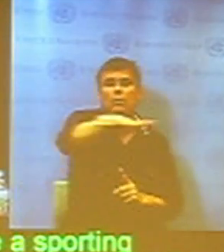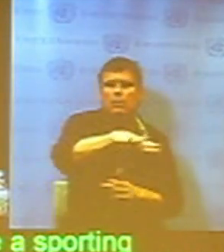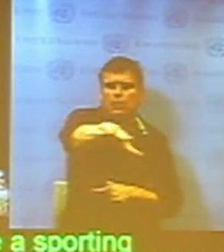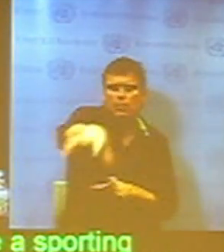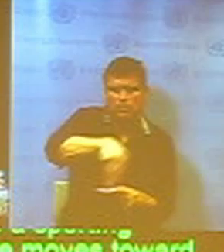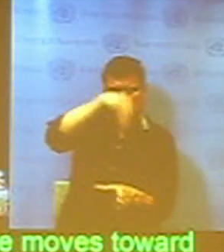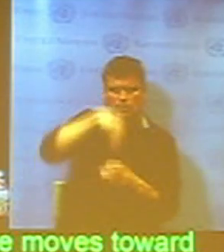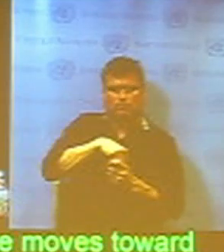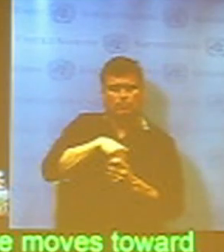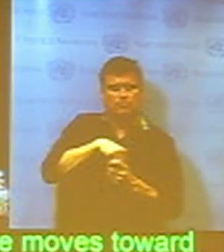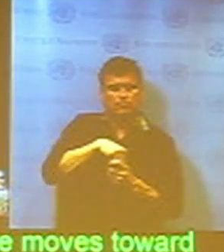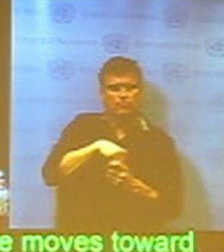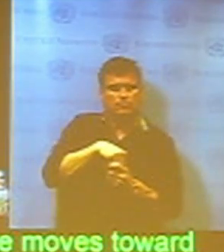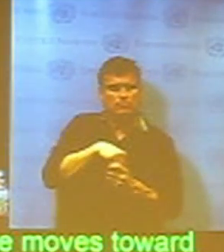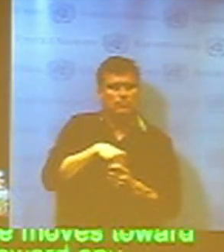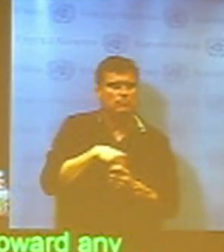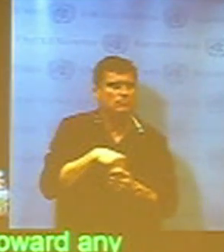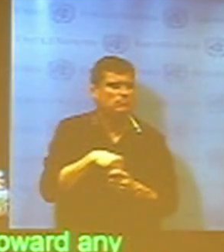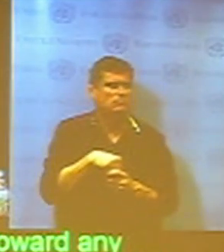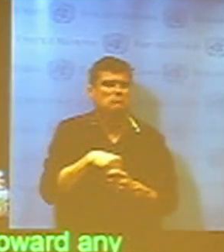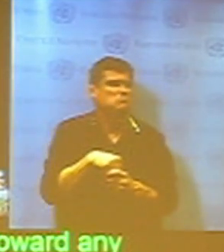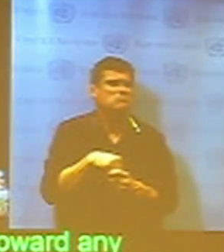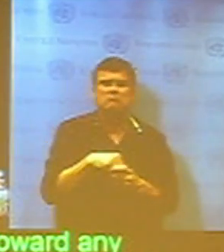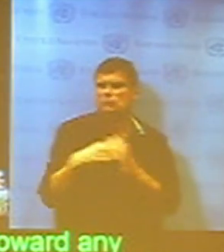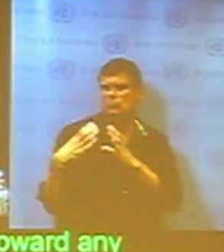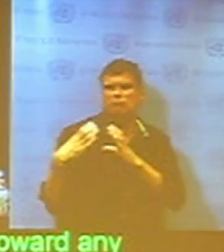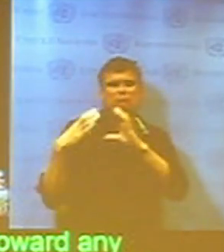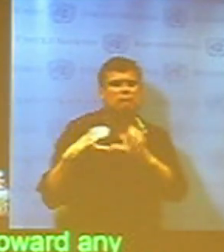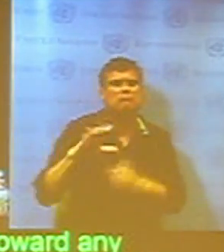bit about how we approach each of these three and then how they apply more broadly.